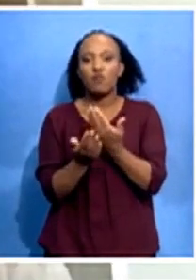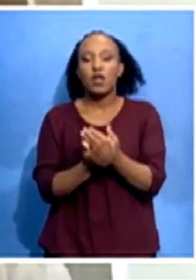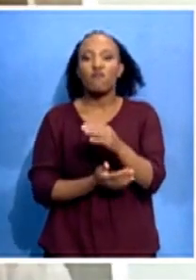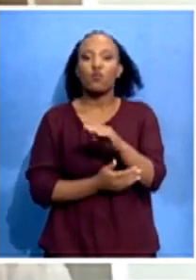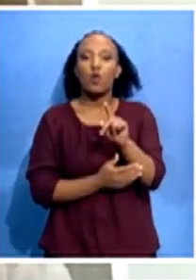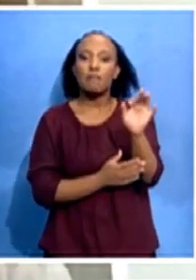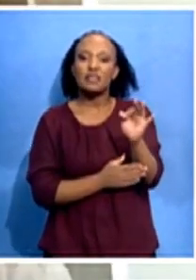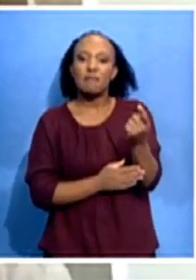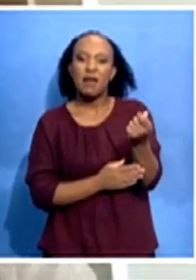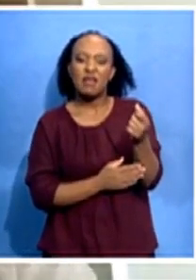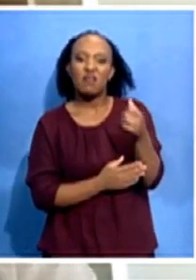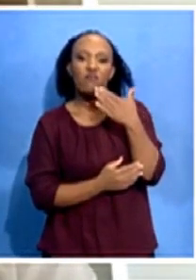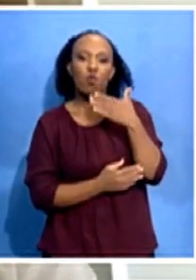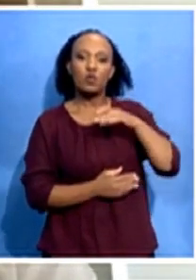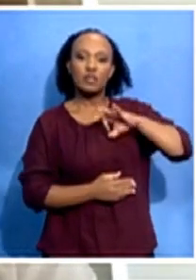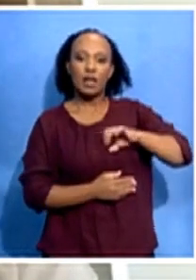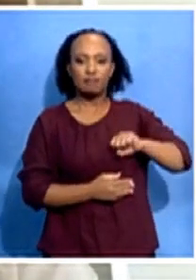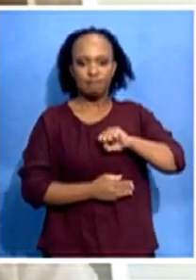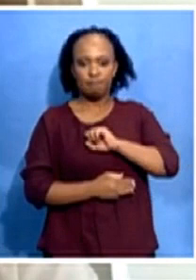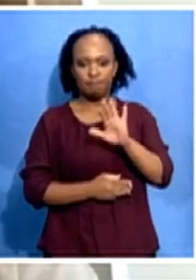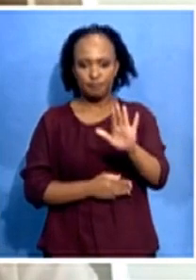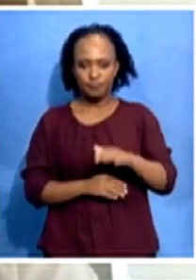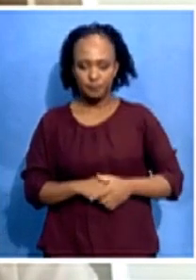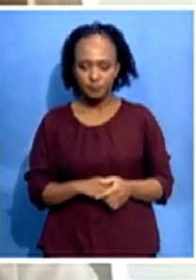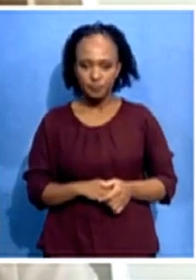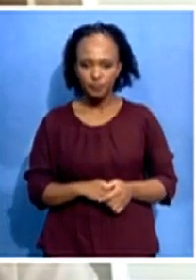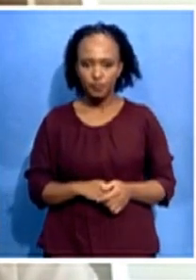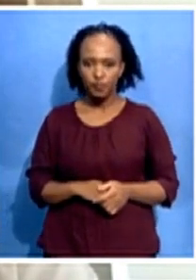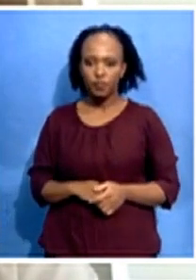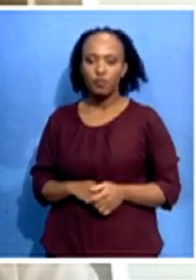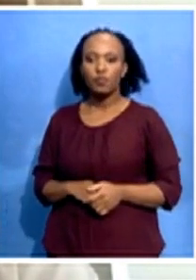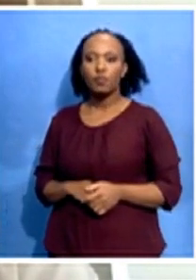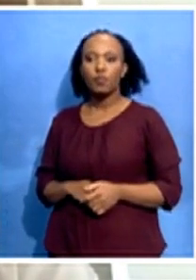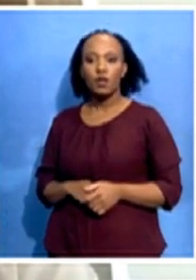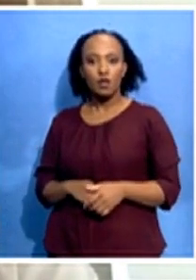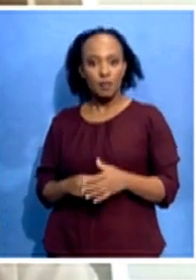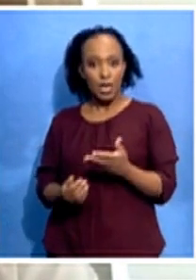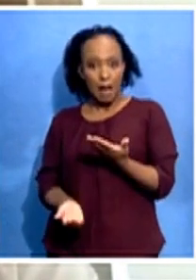How practical is the threat to strike under lockdown conditions?